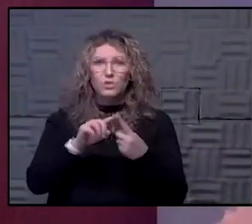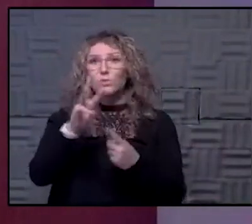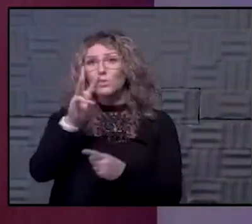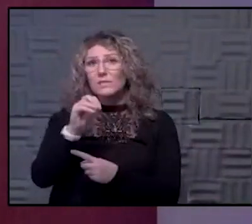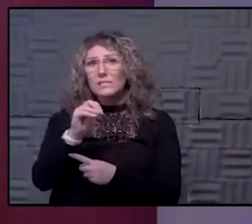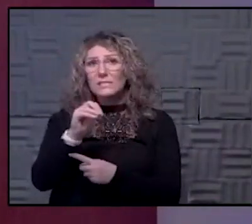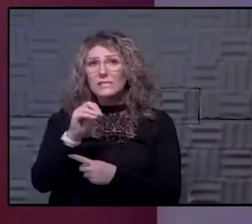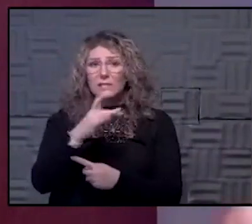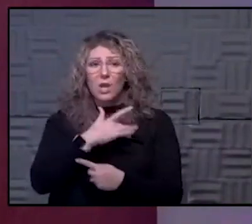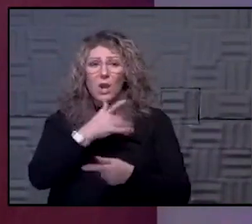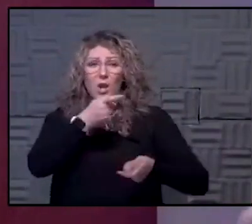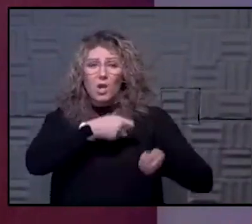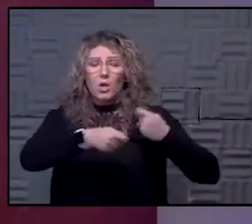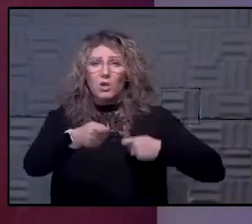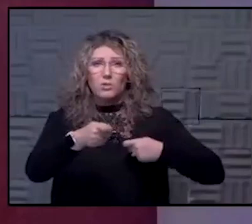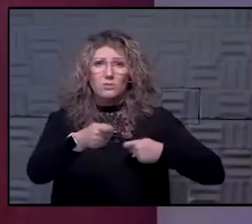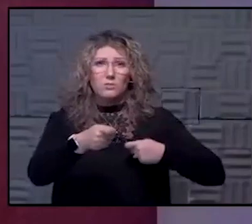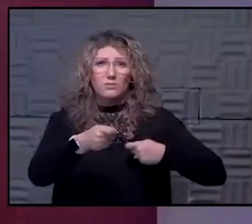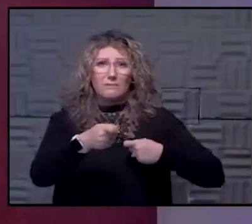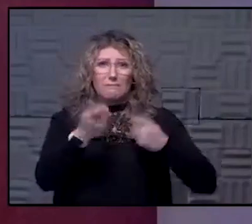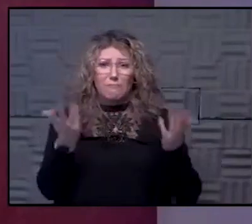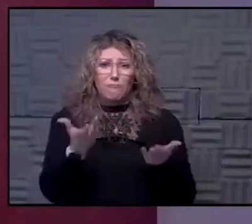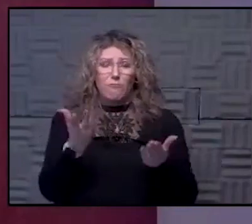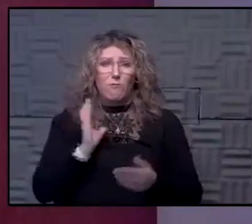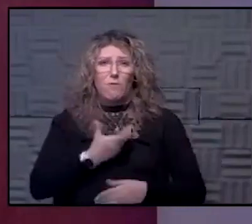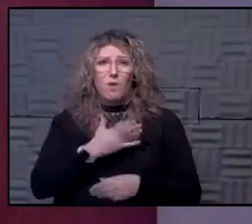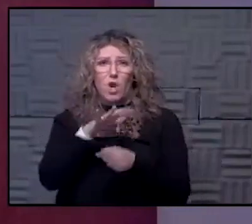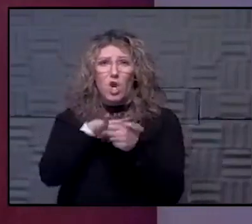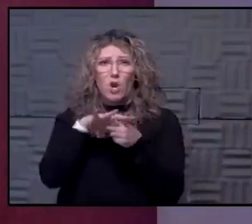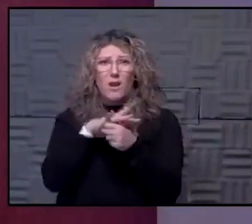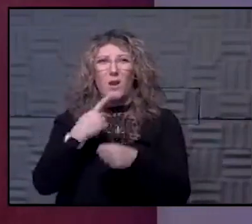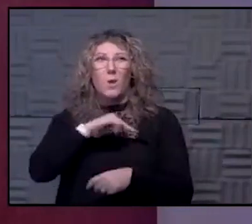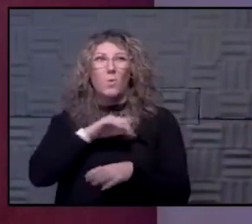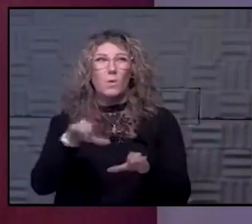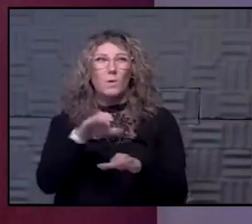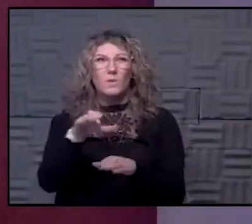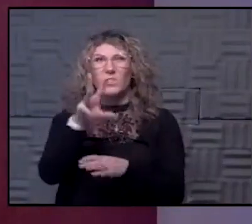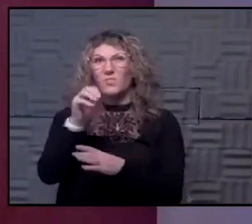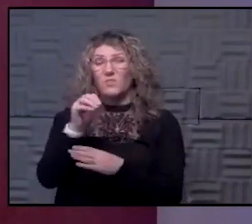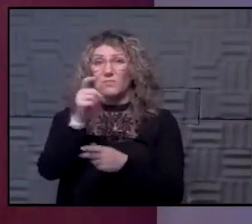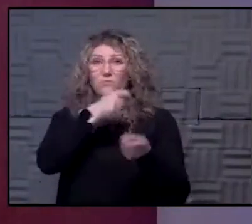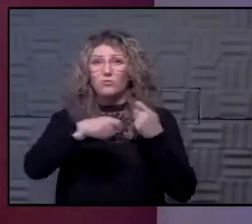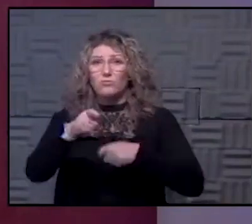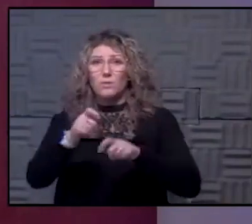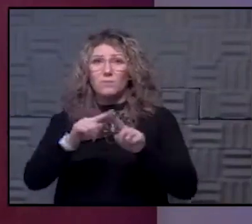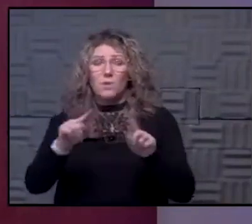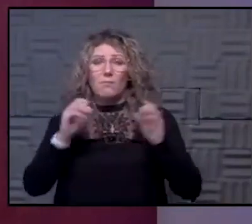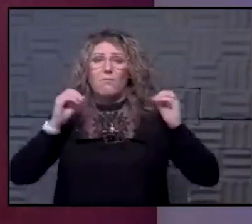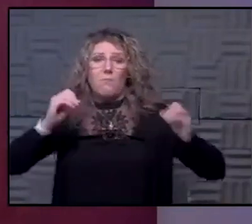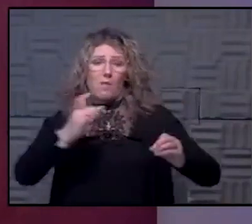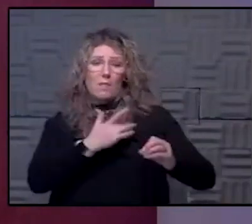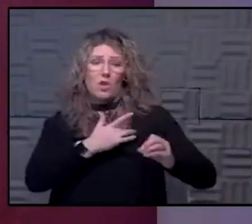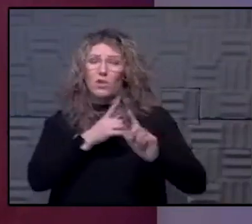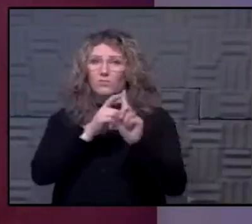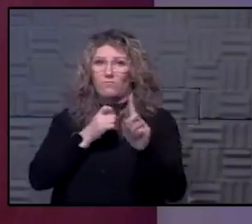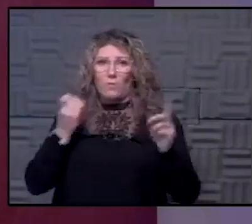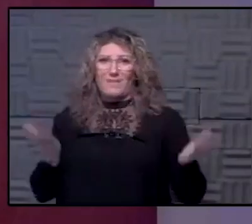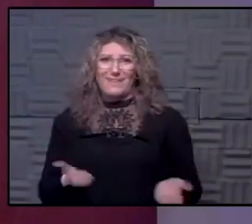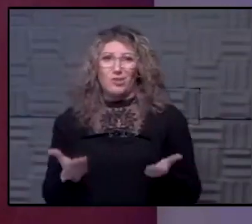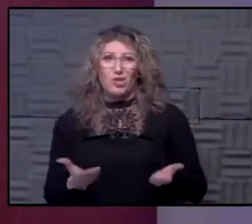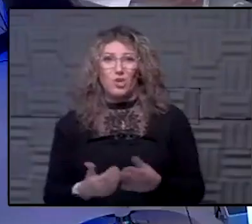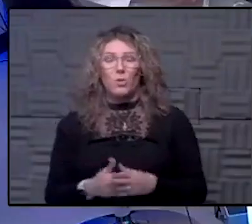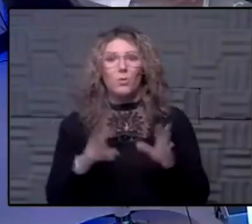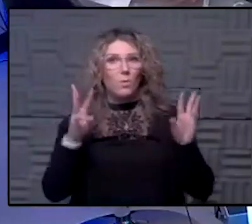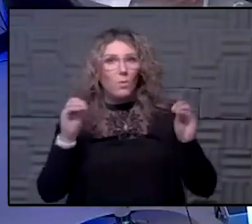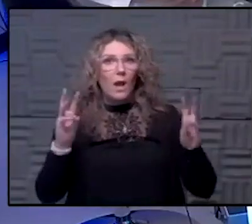heart transplants procured in our area, we do about 50 transplants, but none of our hearts come from our area.